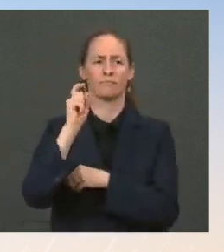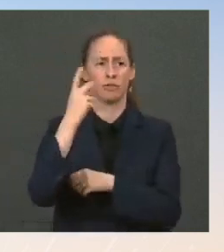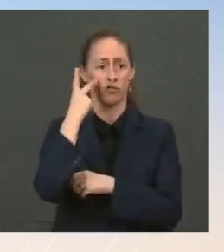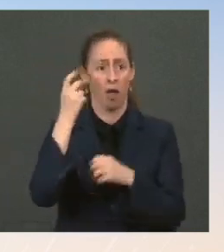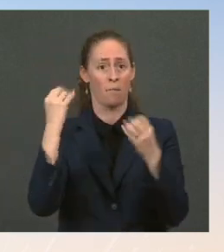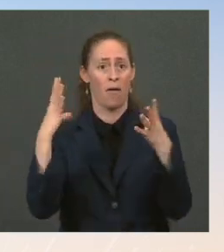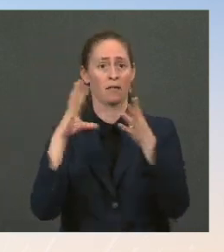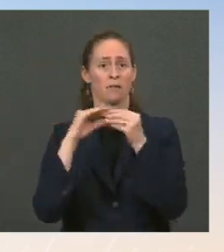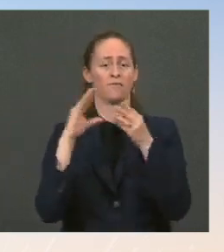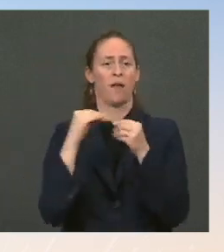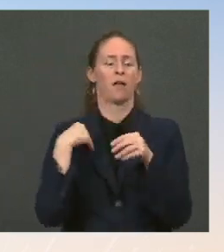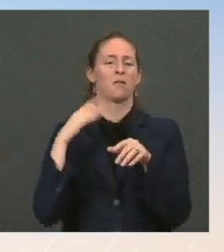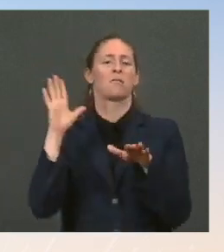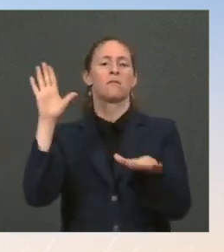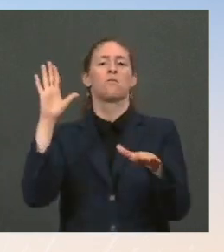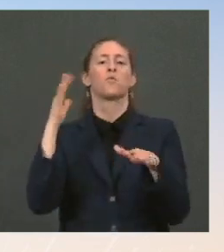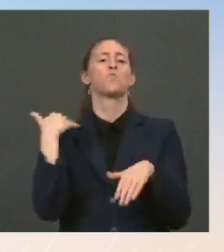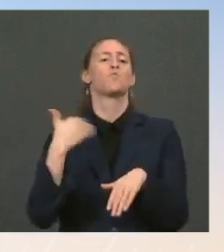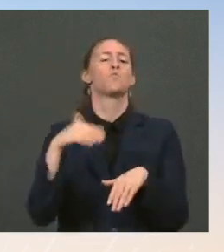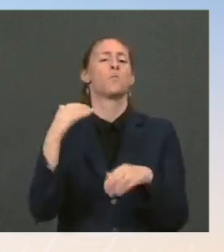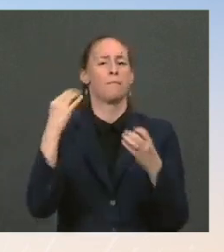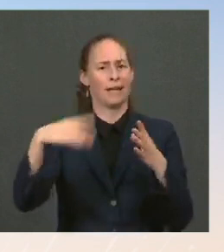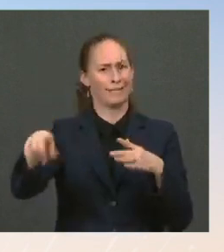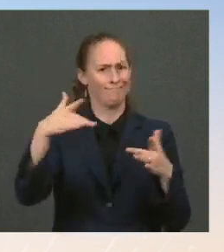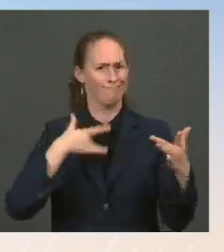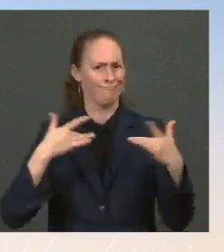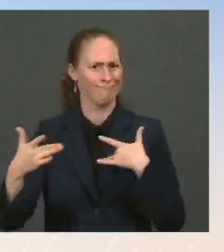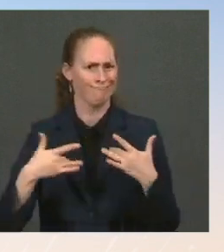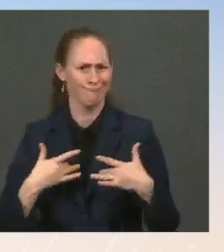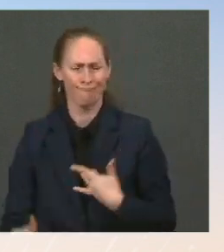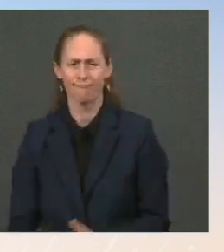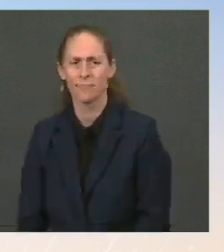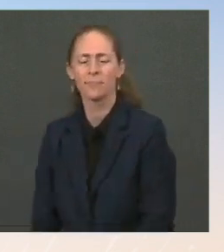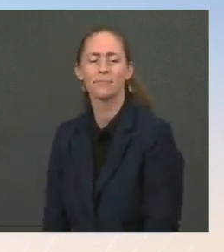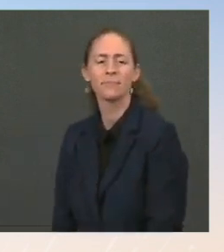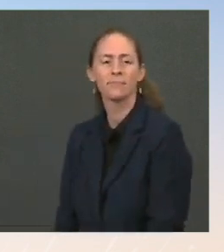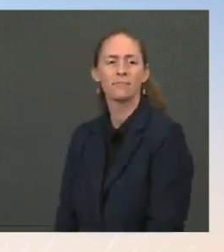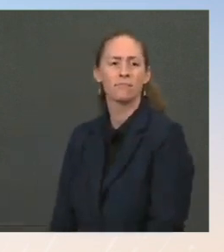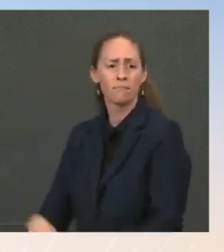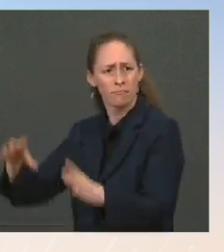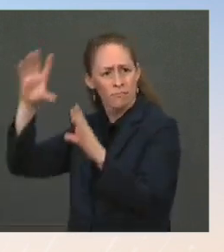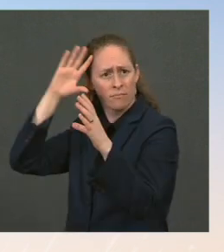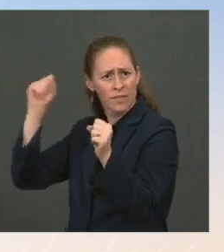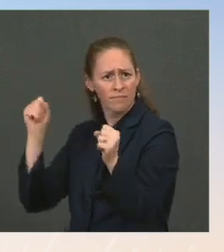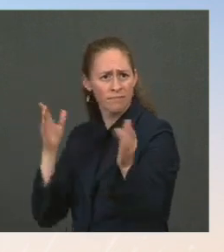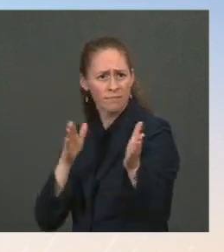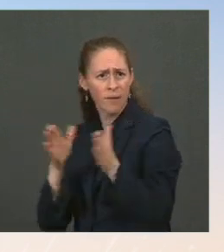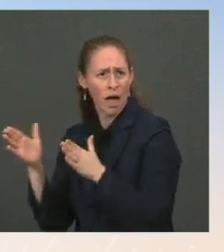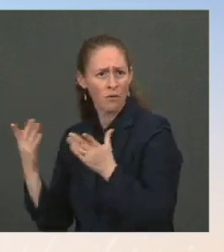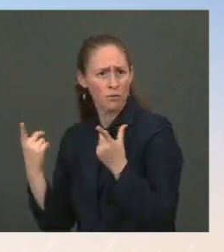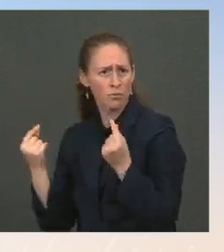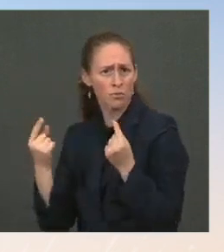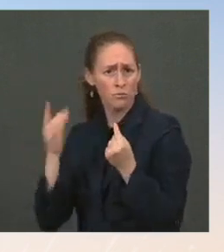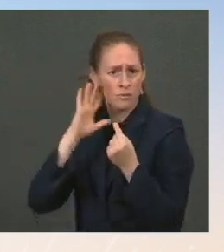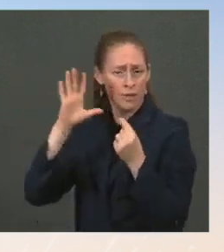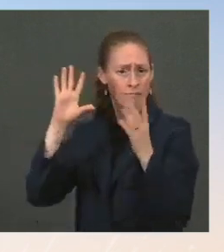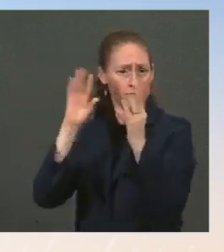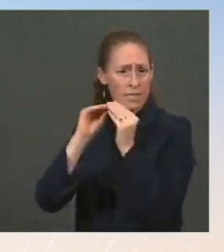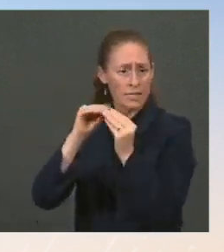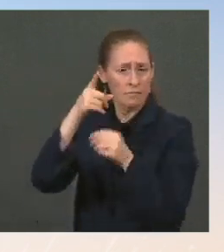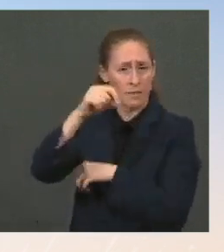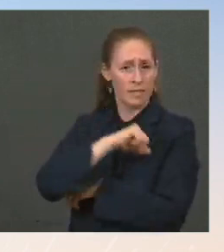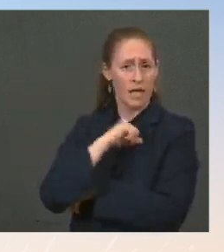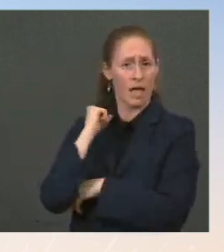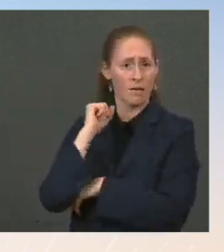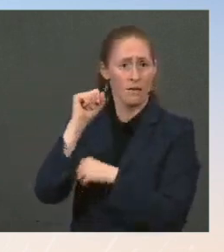Thanks, Jen. Does the president have any intention of speaking with Senators Manchin or Sinema at all this week? I can't predict for you day